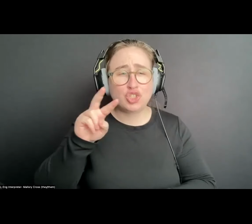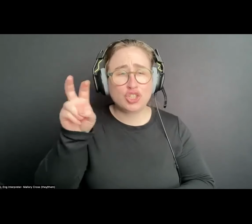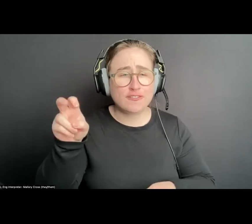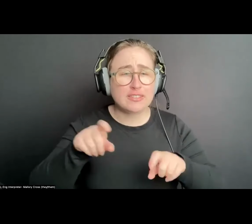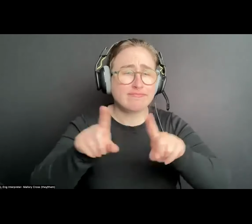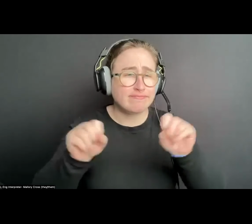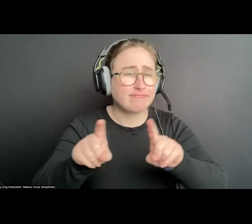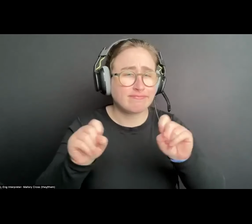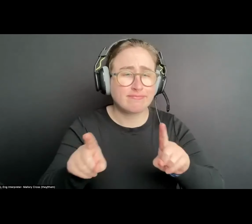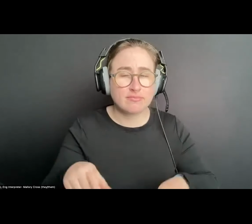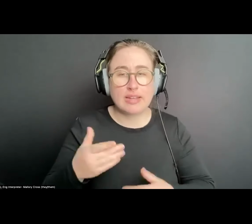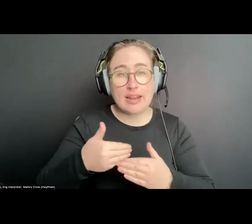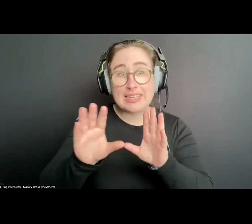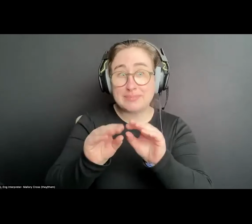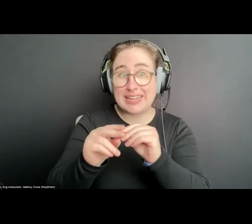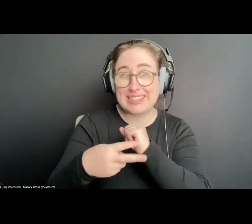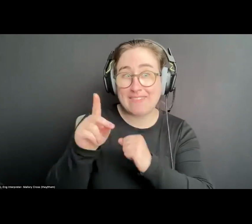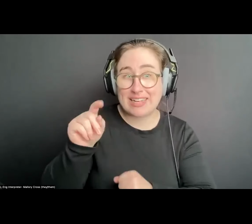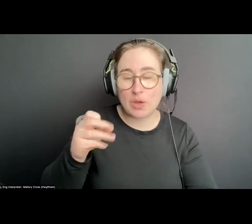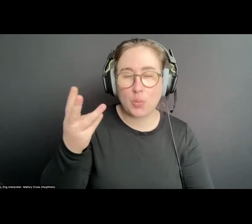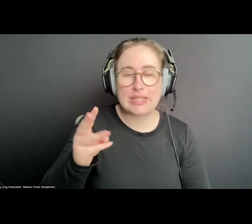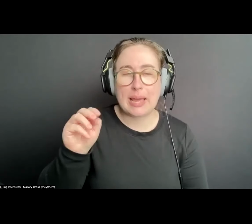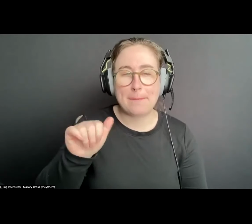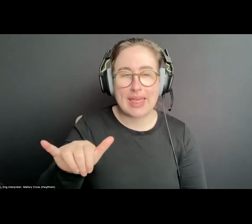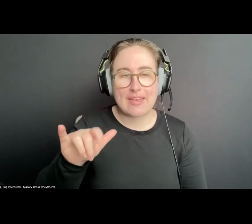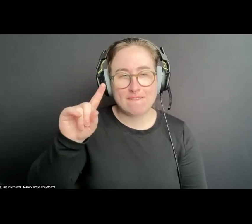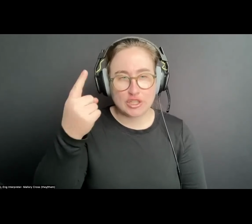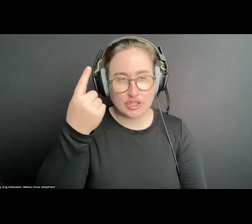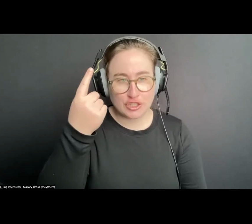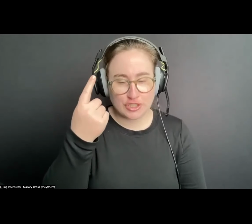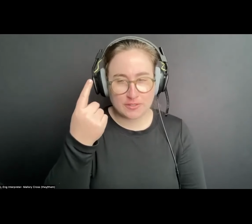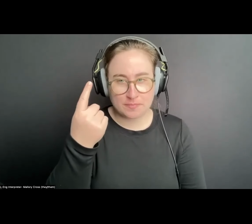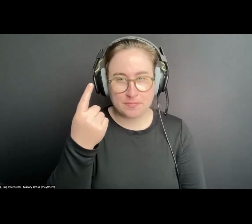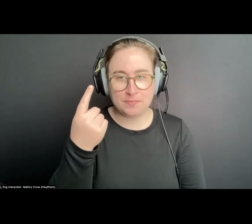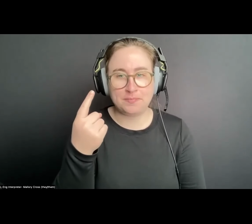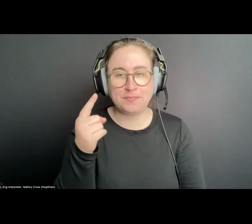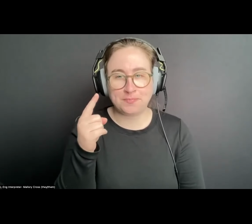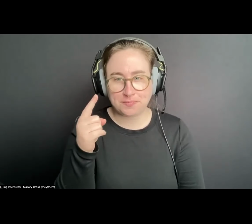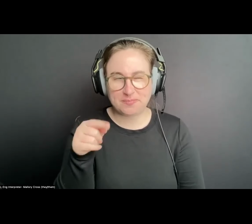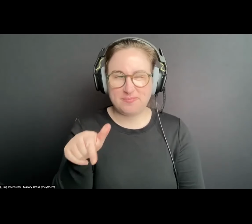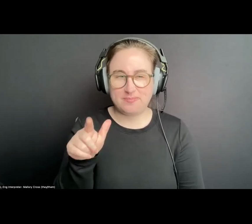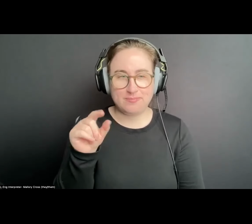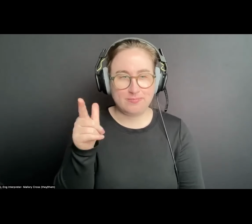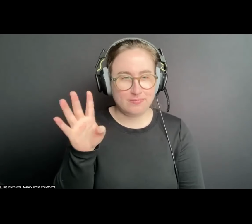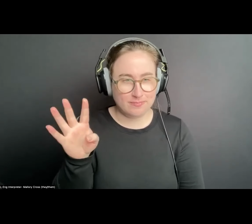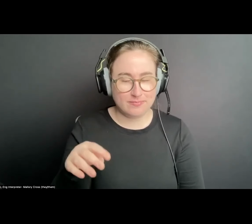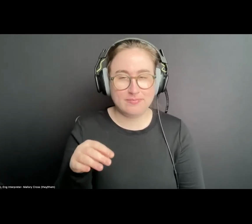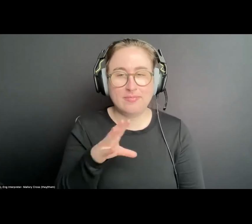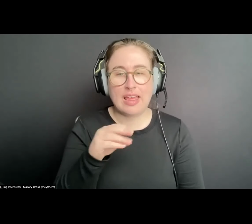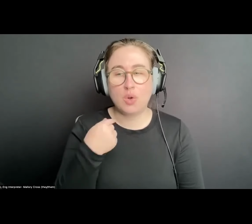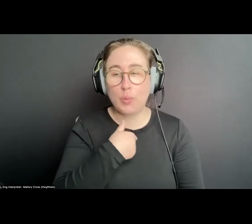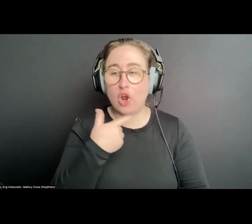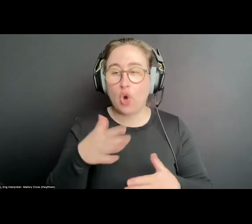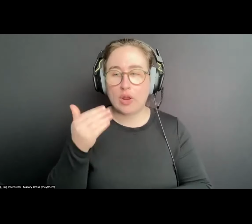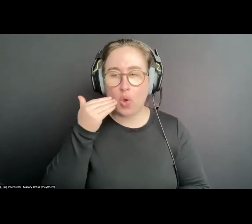The next meeting, save the date, is Wednesday, May 1st of this year. So, and we already know that